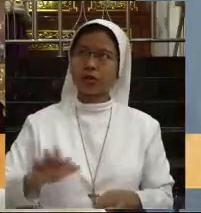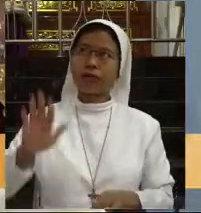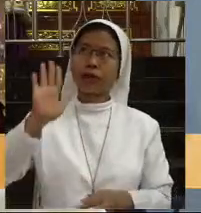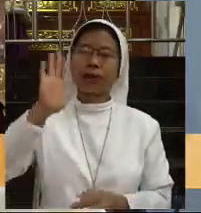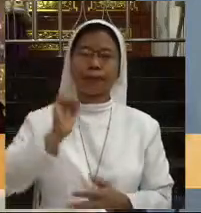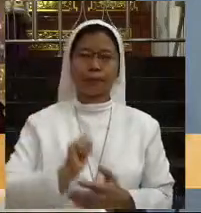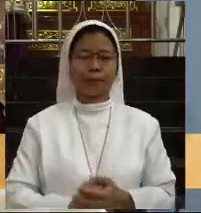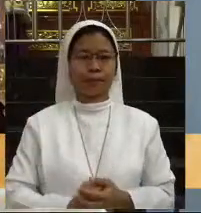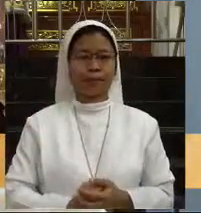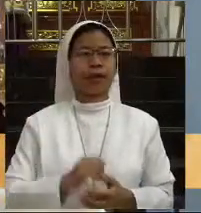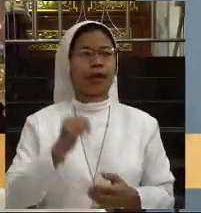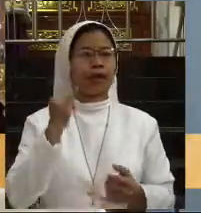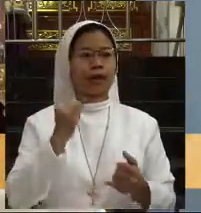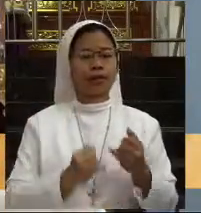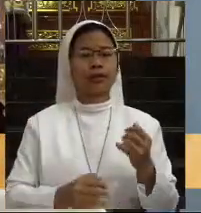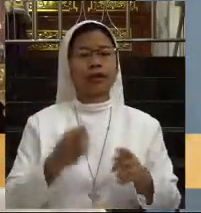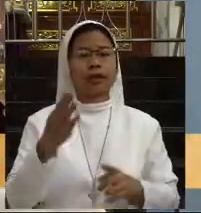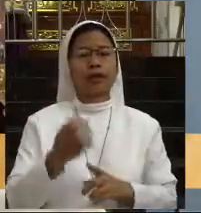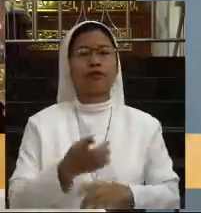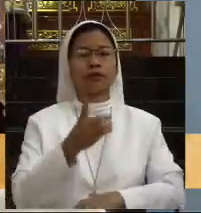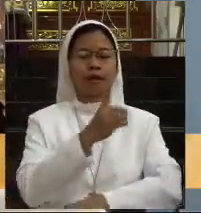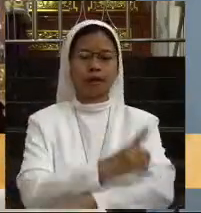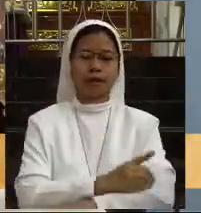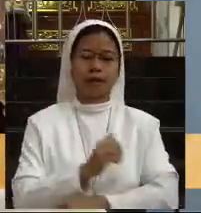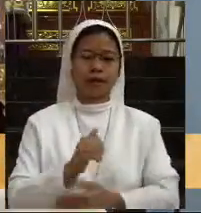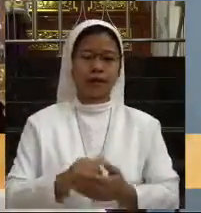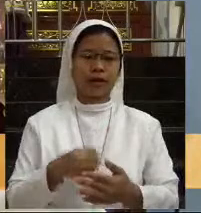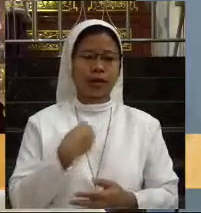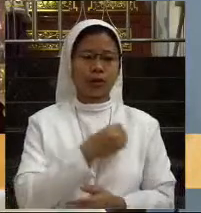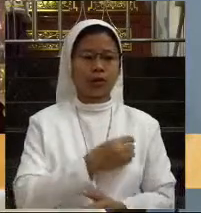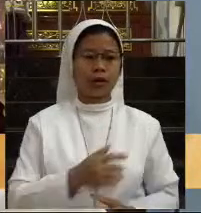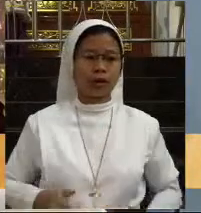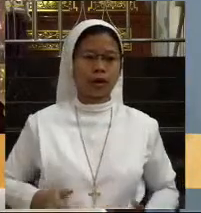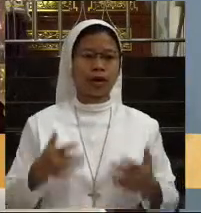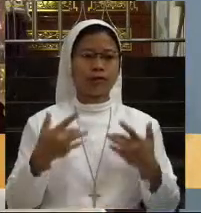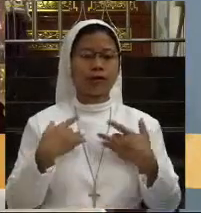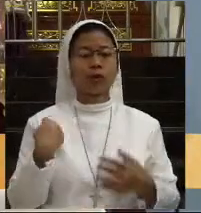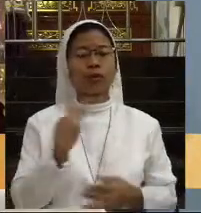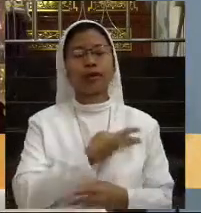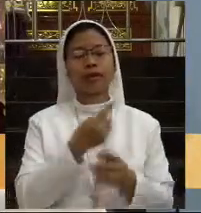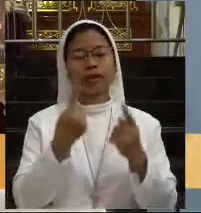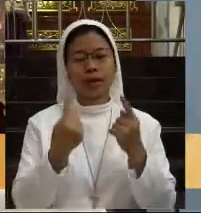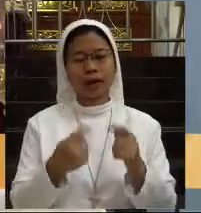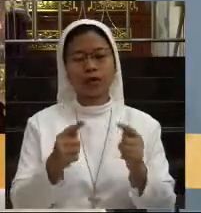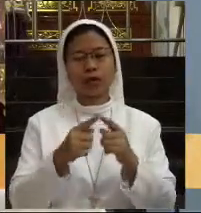is day by day in our life, we try to proclaim